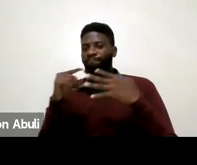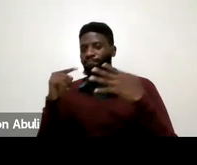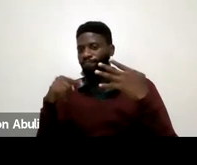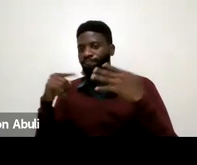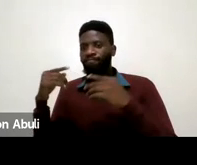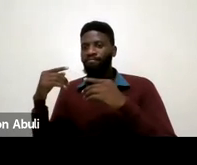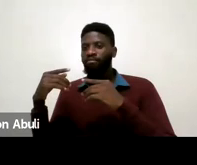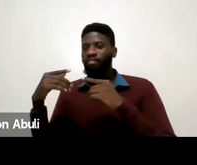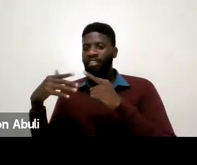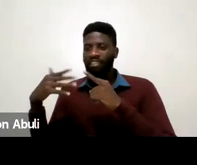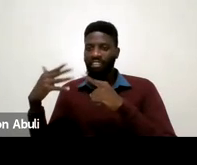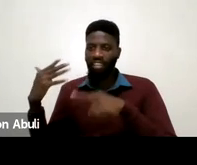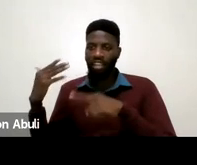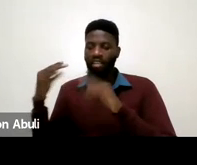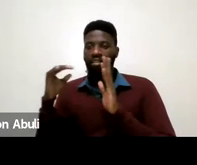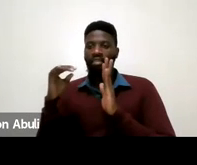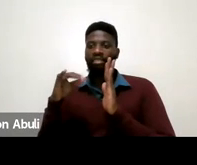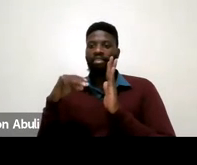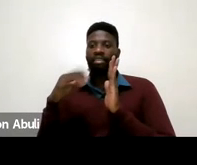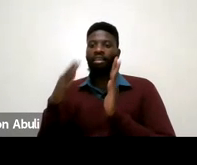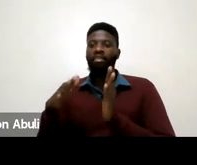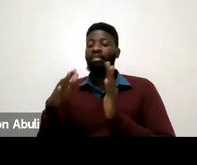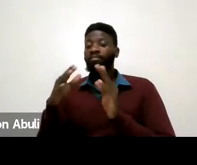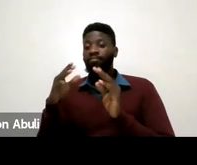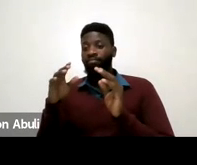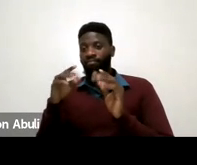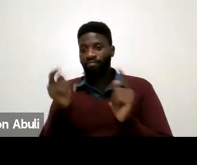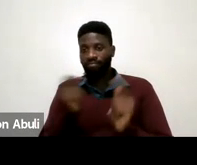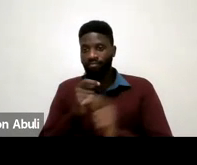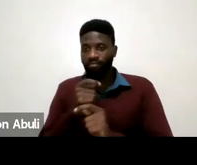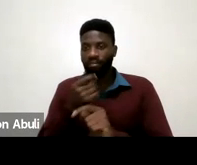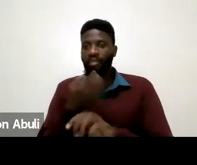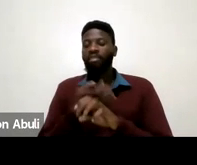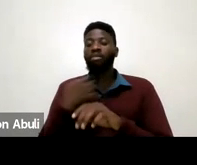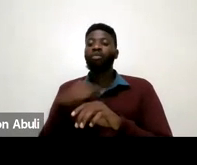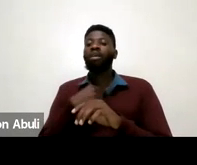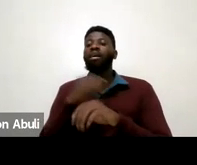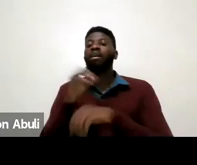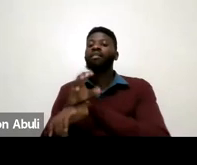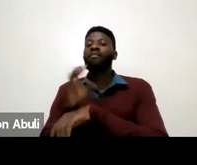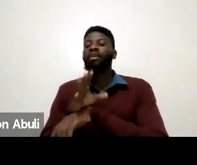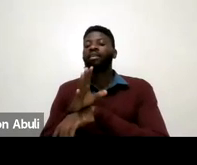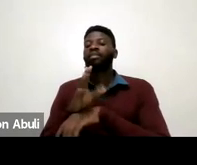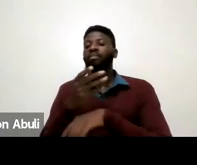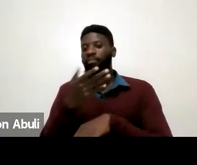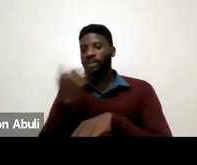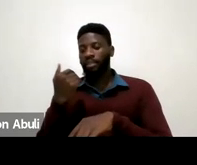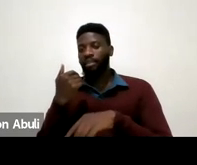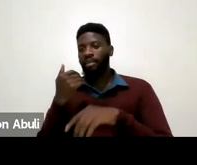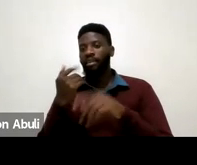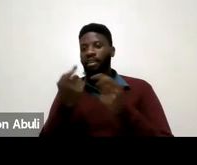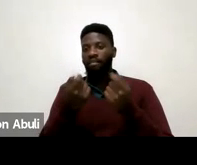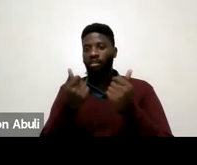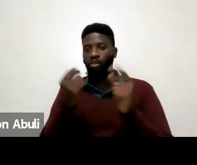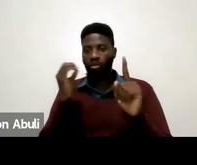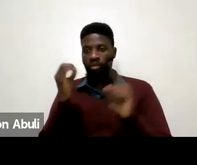indicators, and it's difficult to track all those indicators. That's why we always advise that you take reasonable, manageable